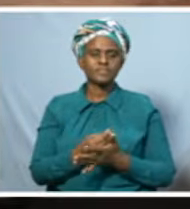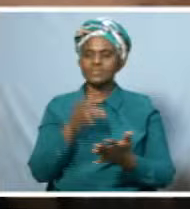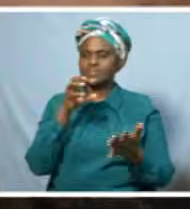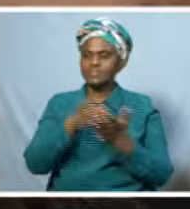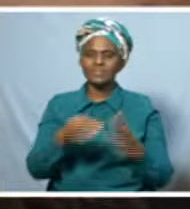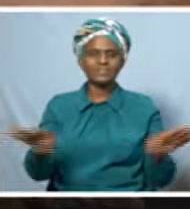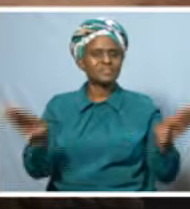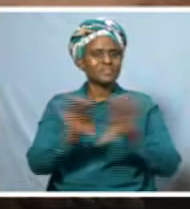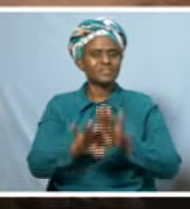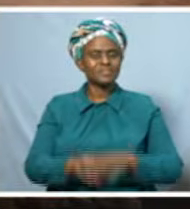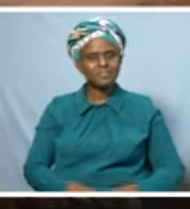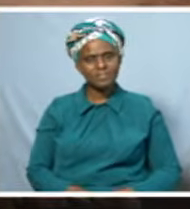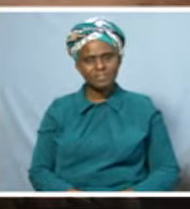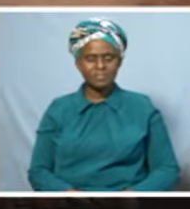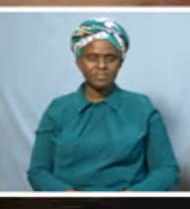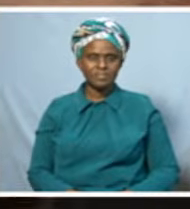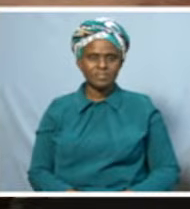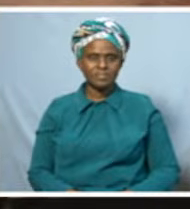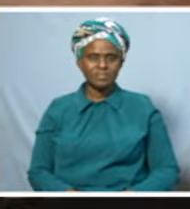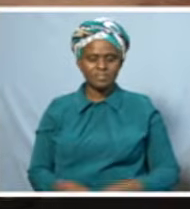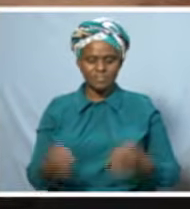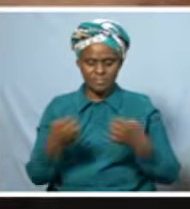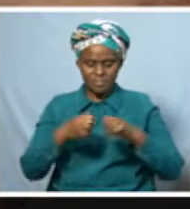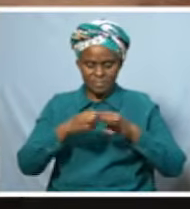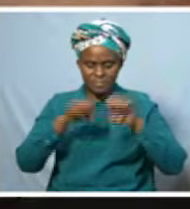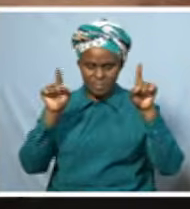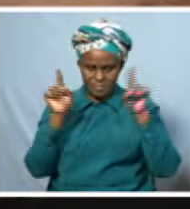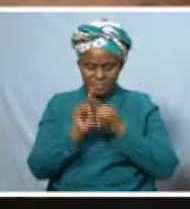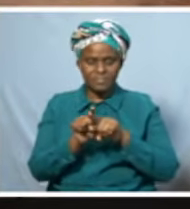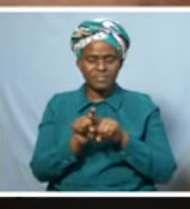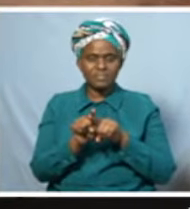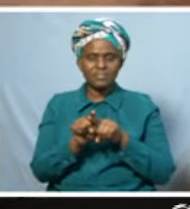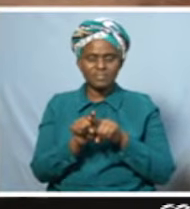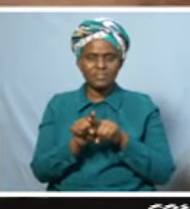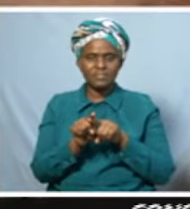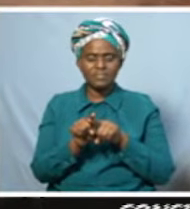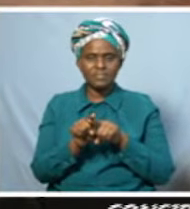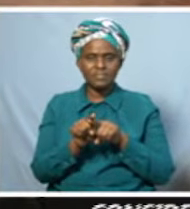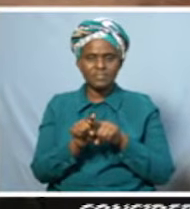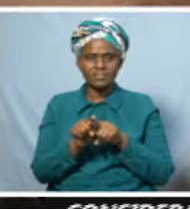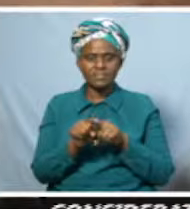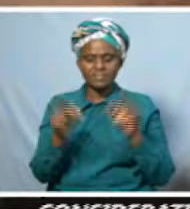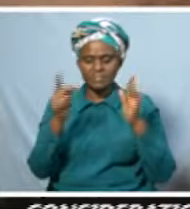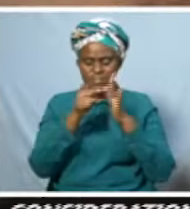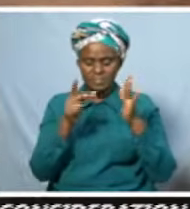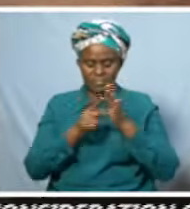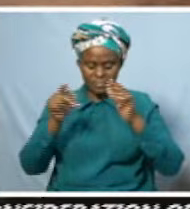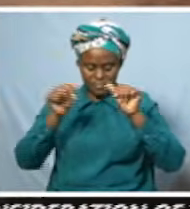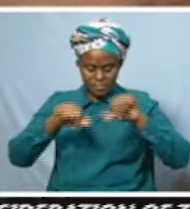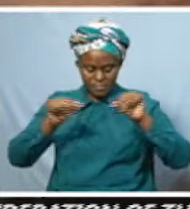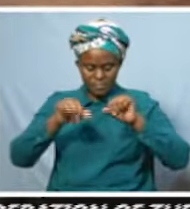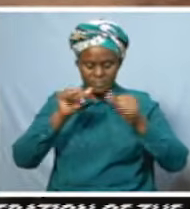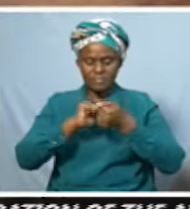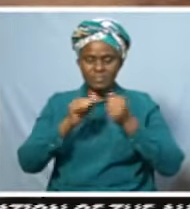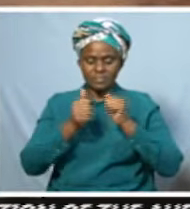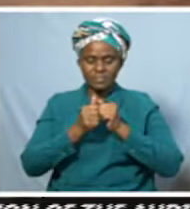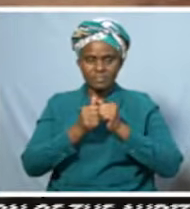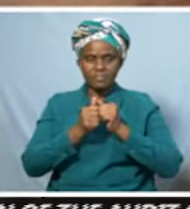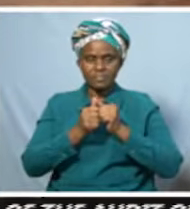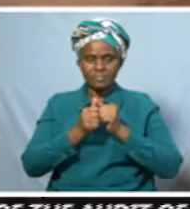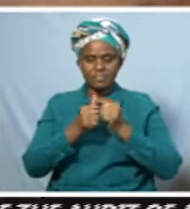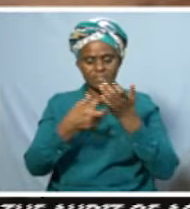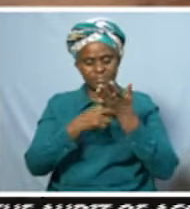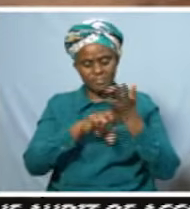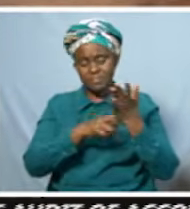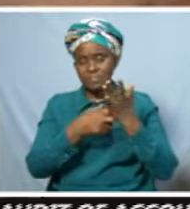Matter closed. Even the same the principal audit query